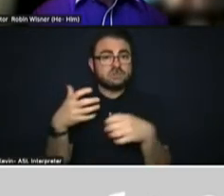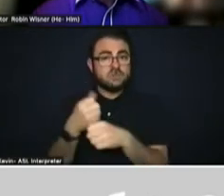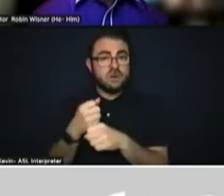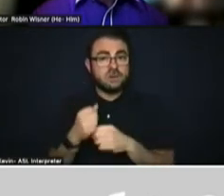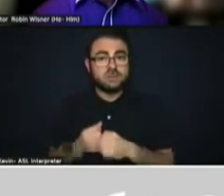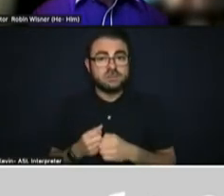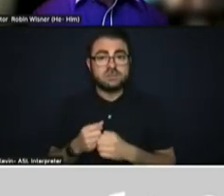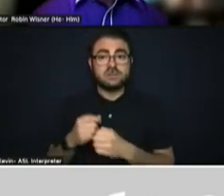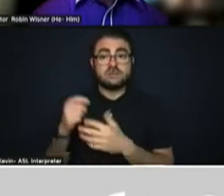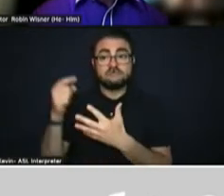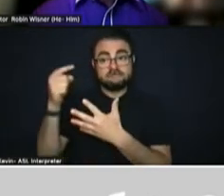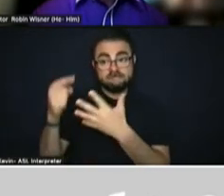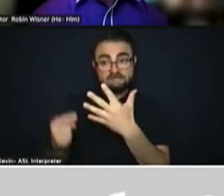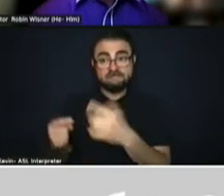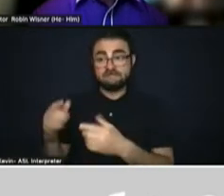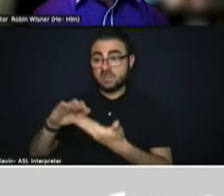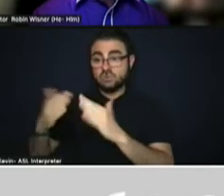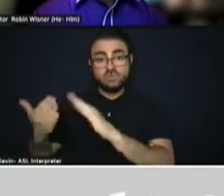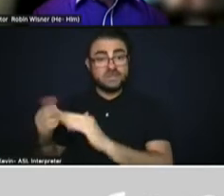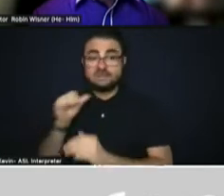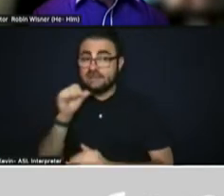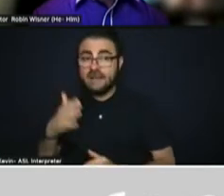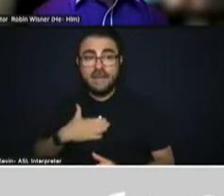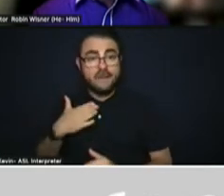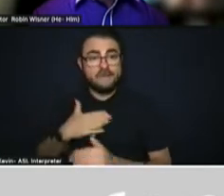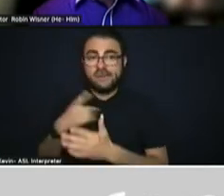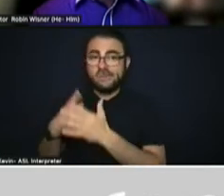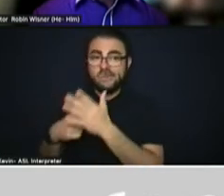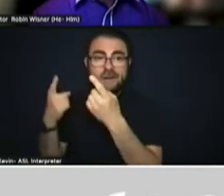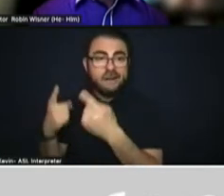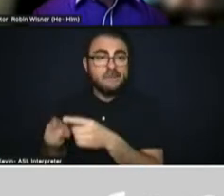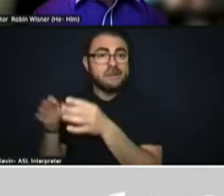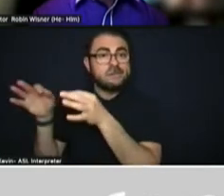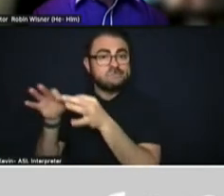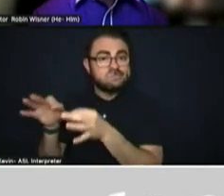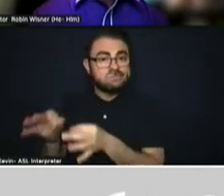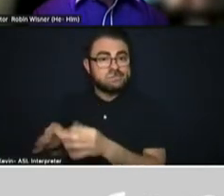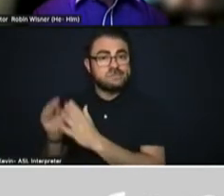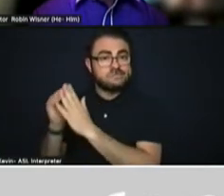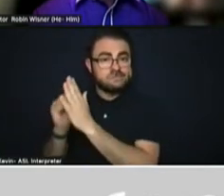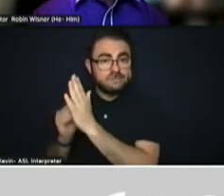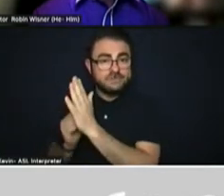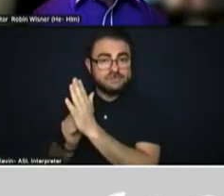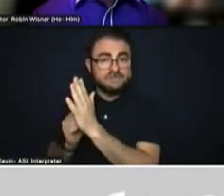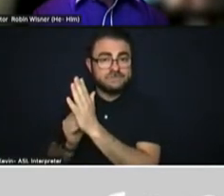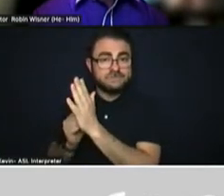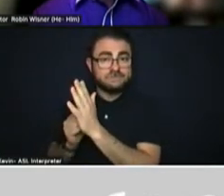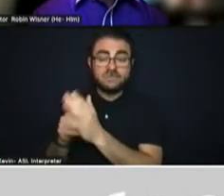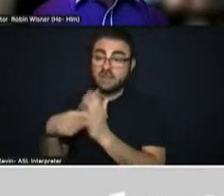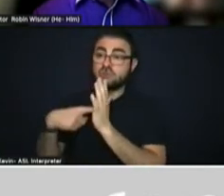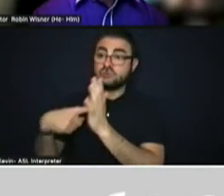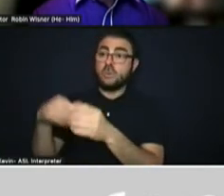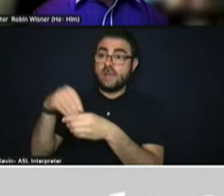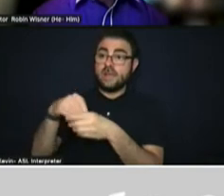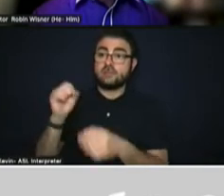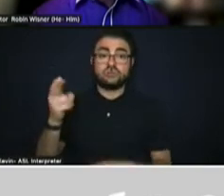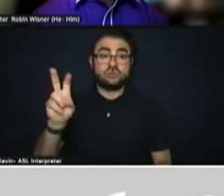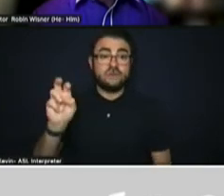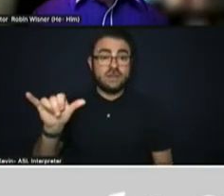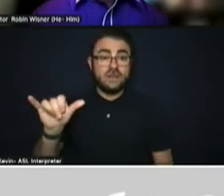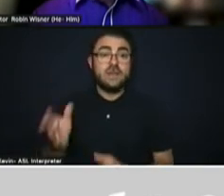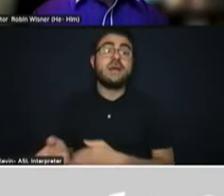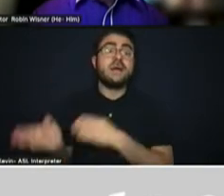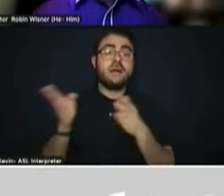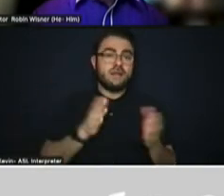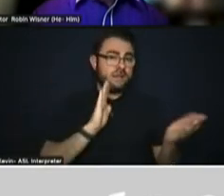where the community is not happy with what happened. And they're kind of articulating that in the survey, but let's go look at the body-worn camera